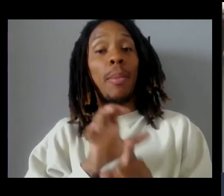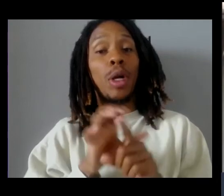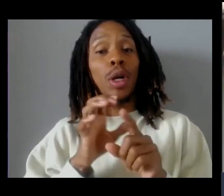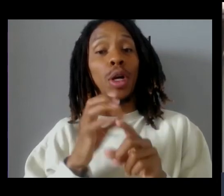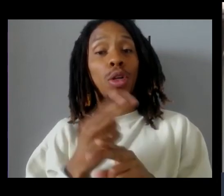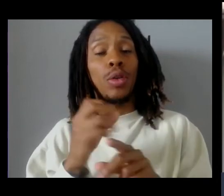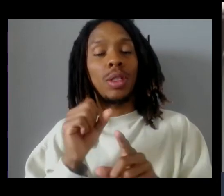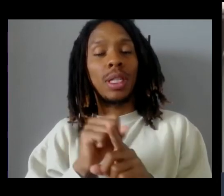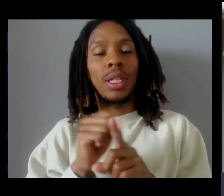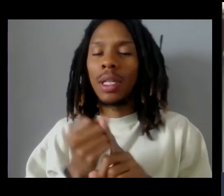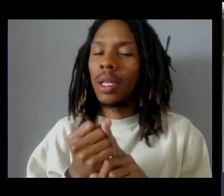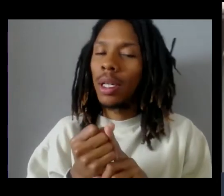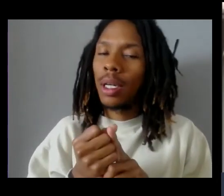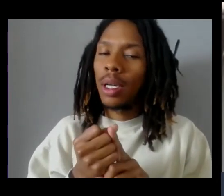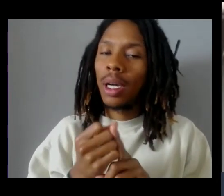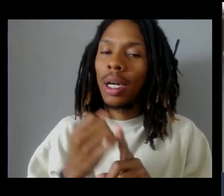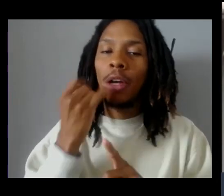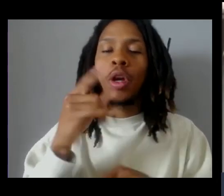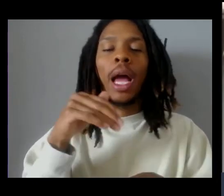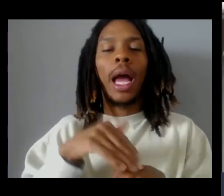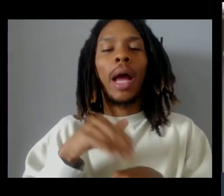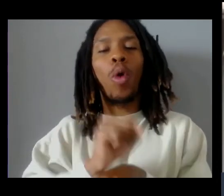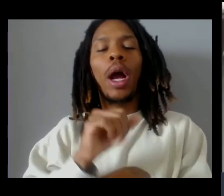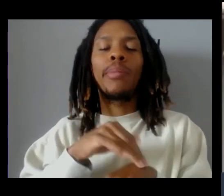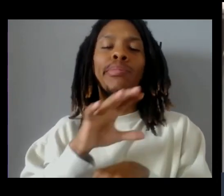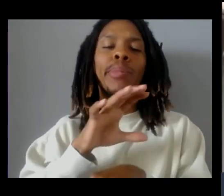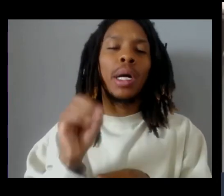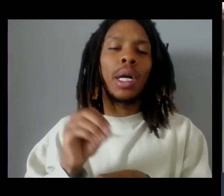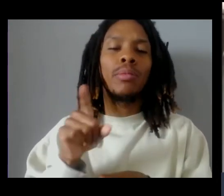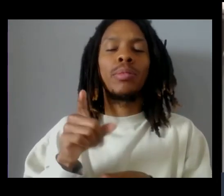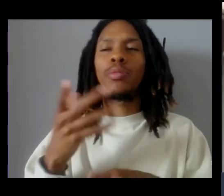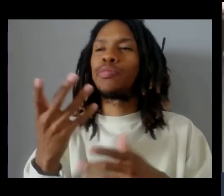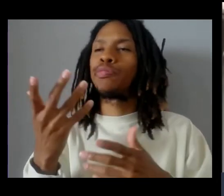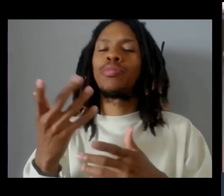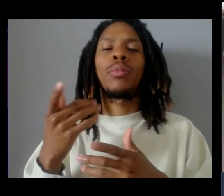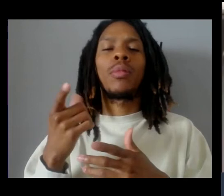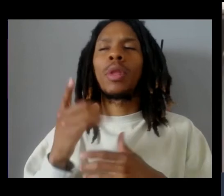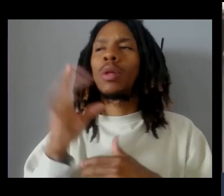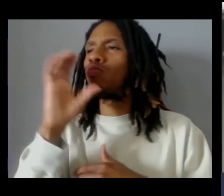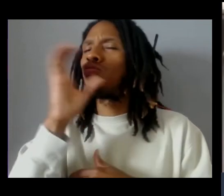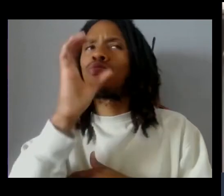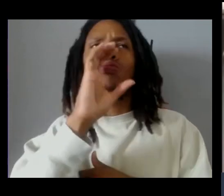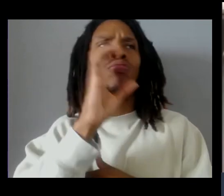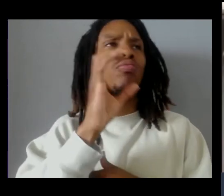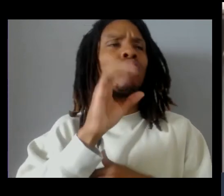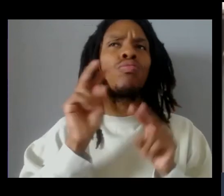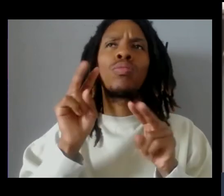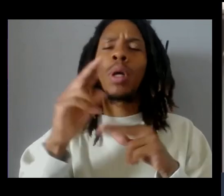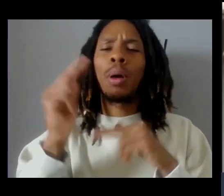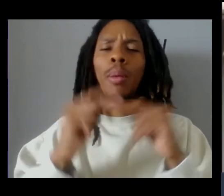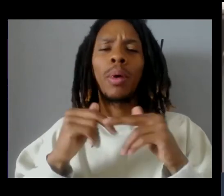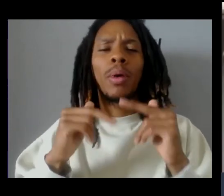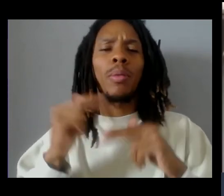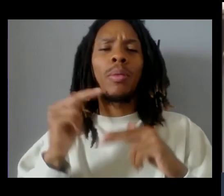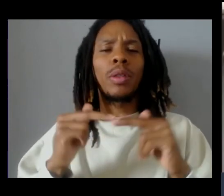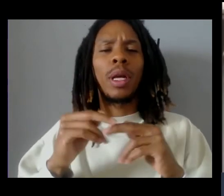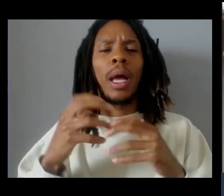are at a company and you're looking around to build your next generation machine learning